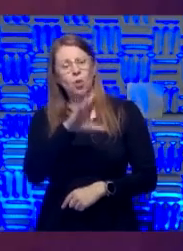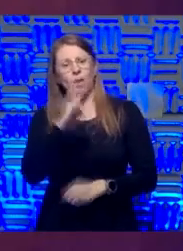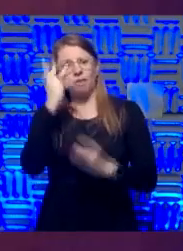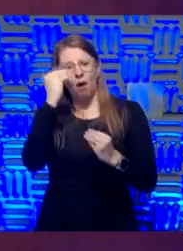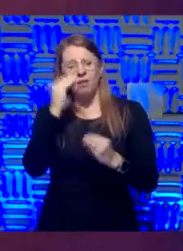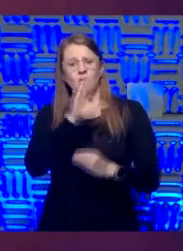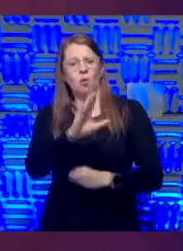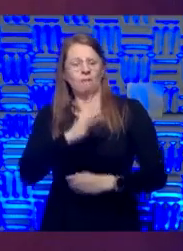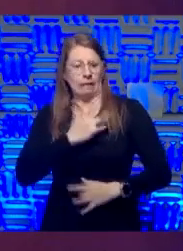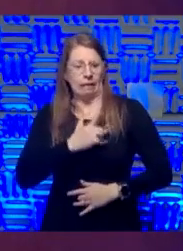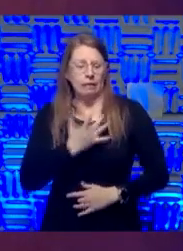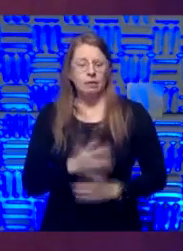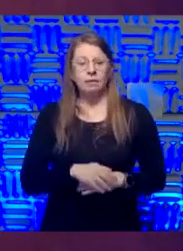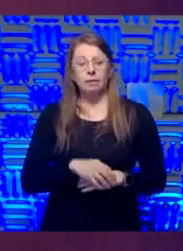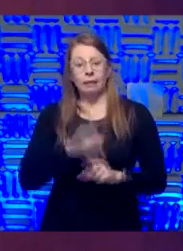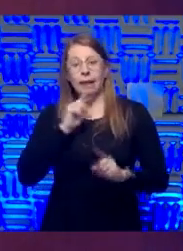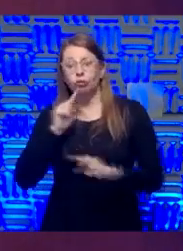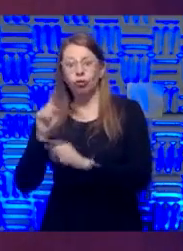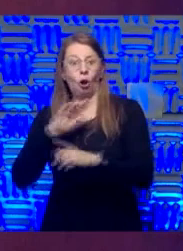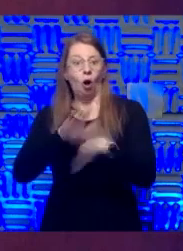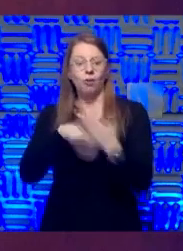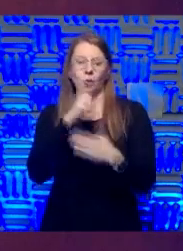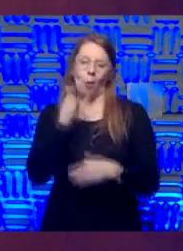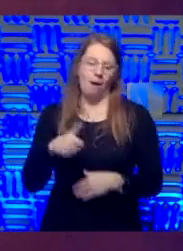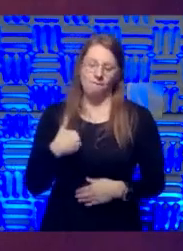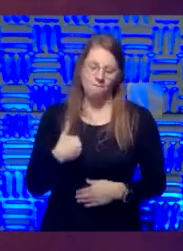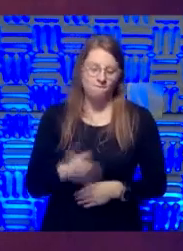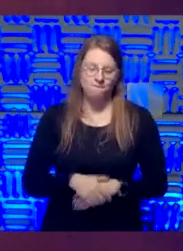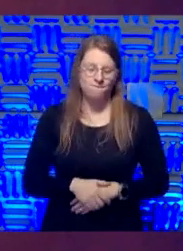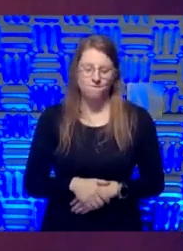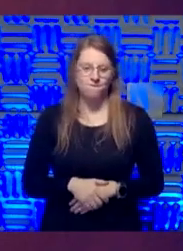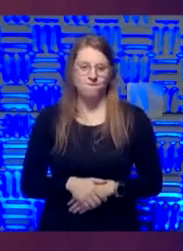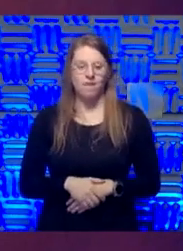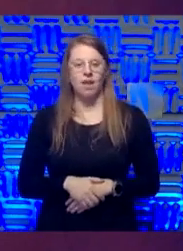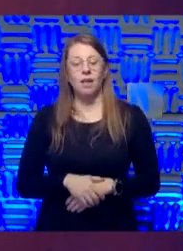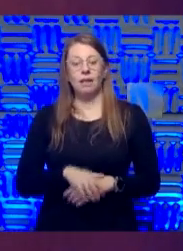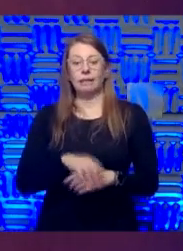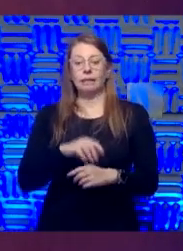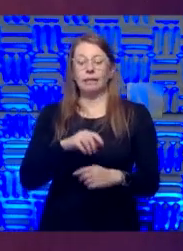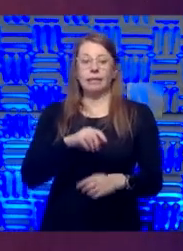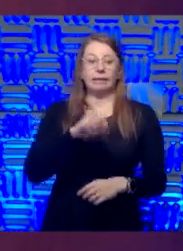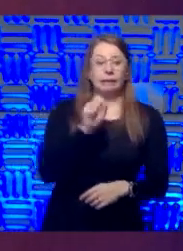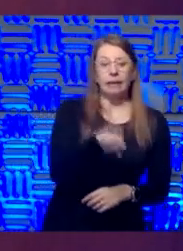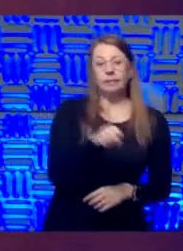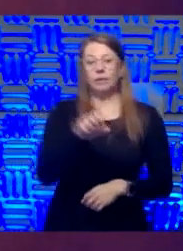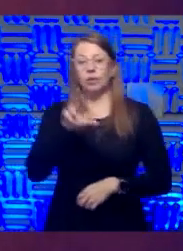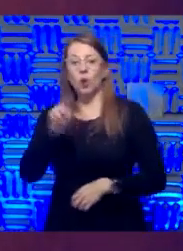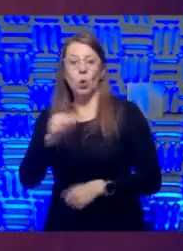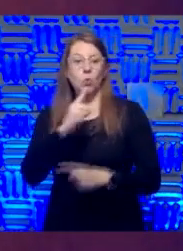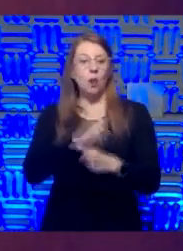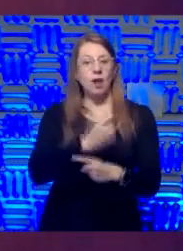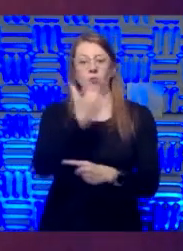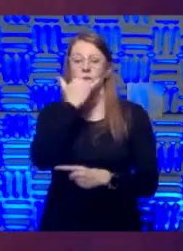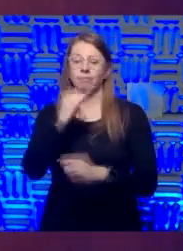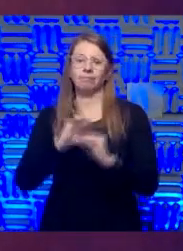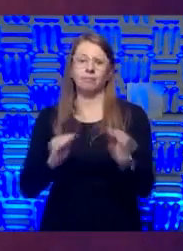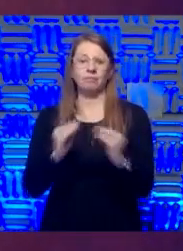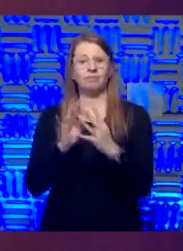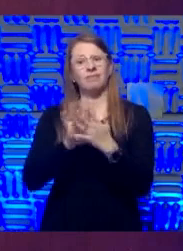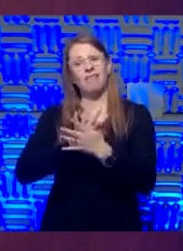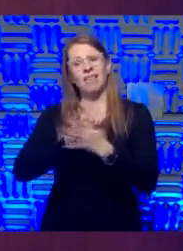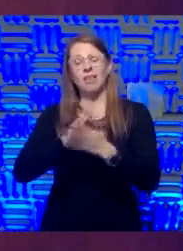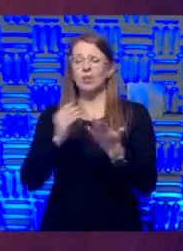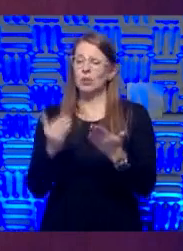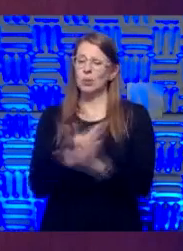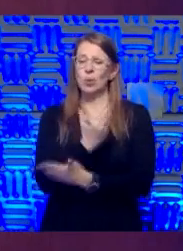feeling, and we don't have all the answers. I said it before, there's not an absolute yes, no, right, wrong. This is a new world for us,